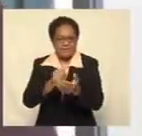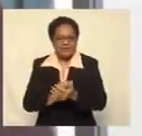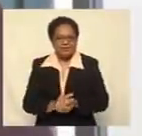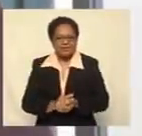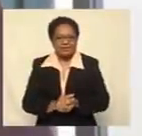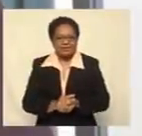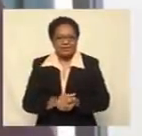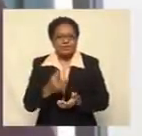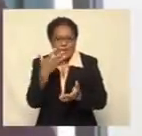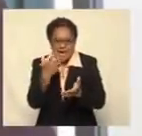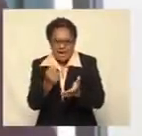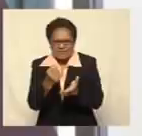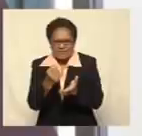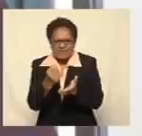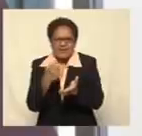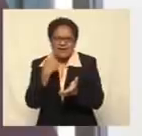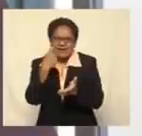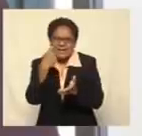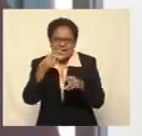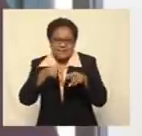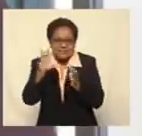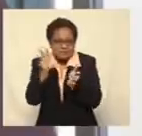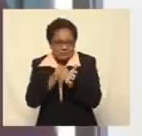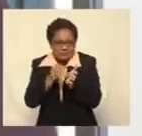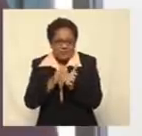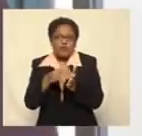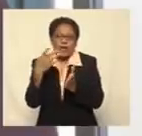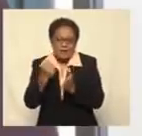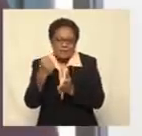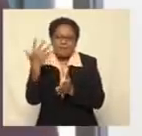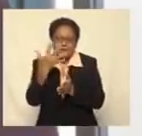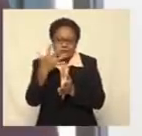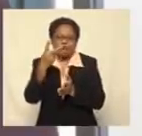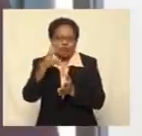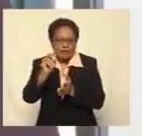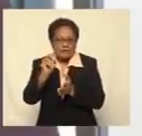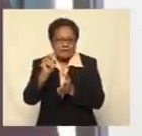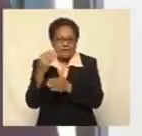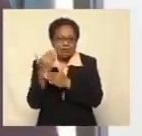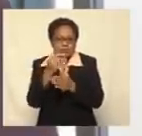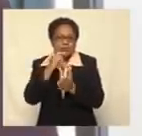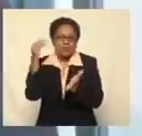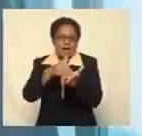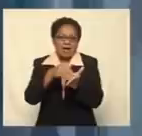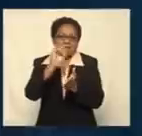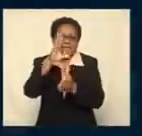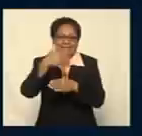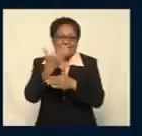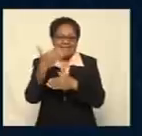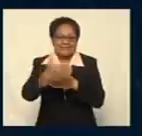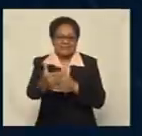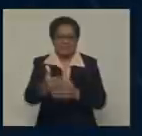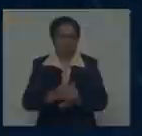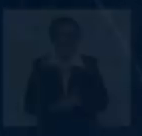app, and there's about another 15 to 20 yachts be here in about 10 days.